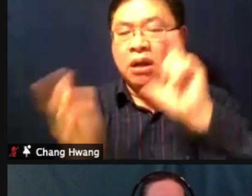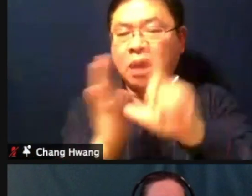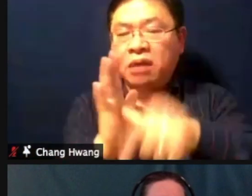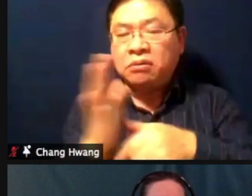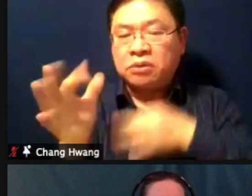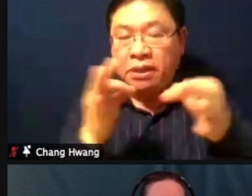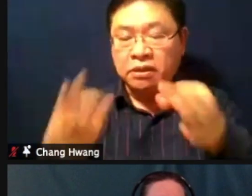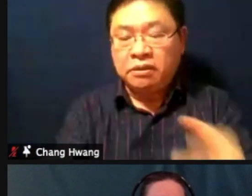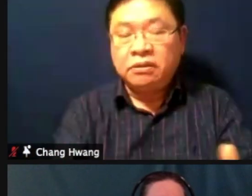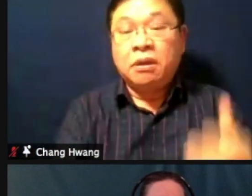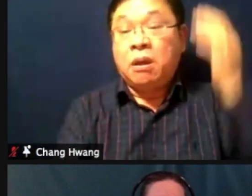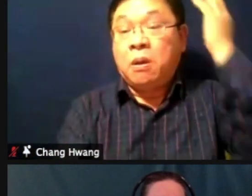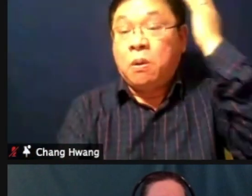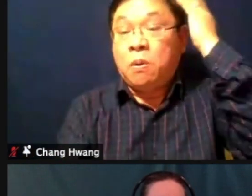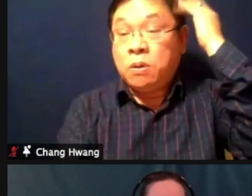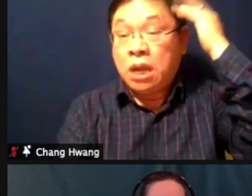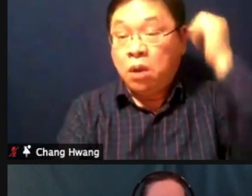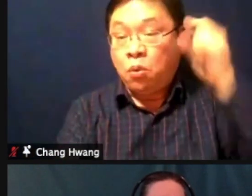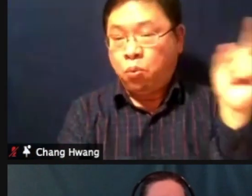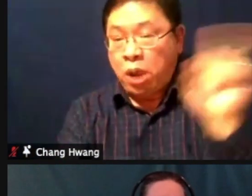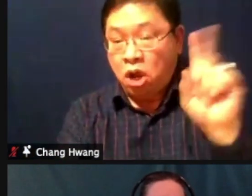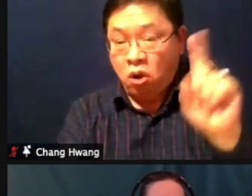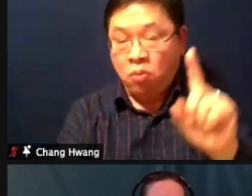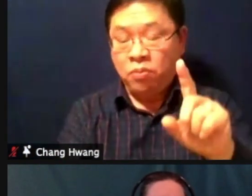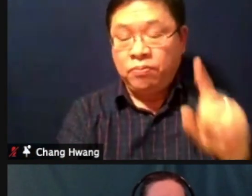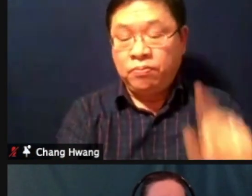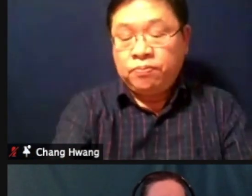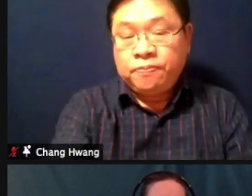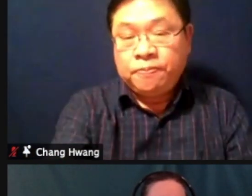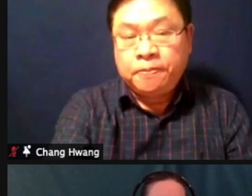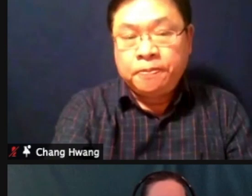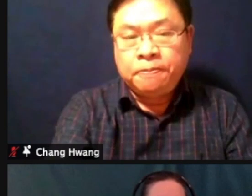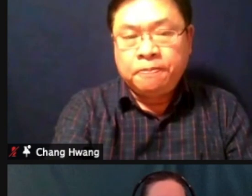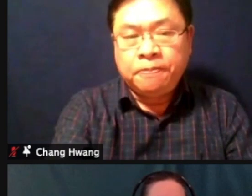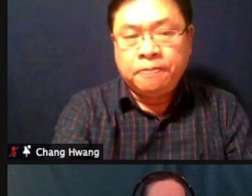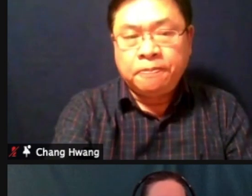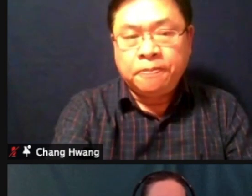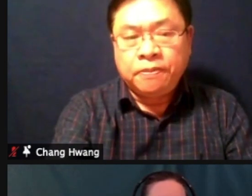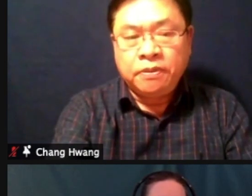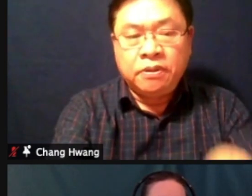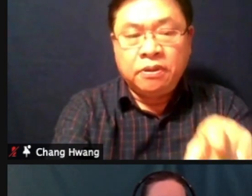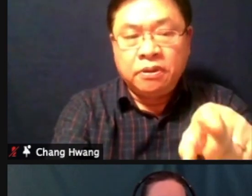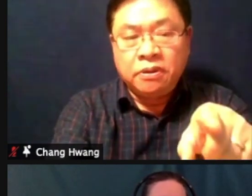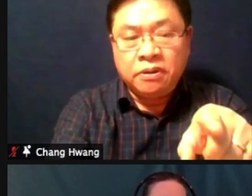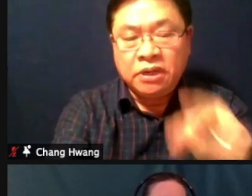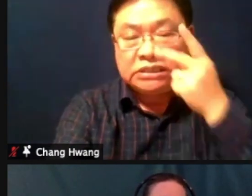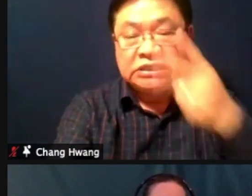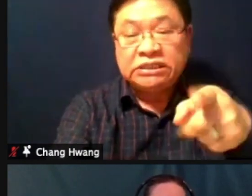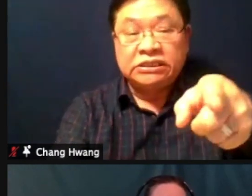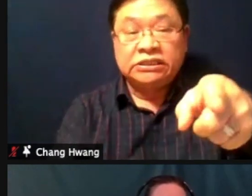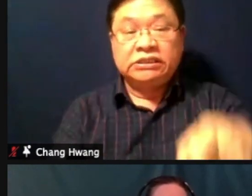consider how many deaf people live there, actually, I will get into that a little bit later. First, I'd like to give you a little